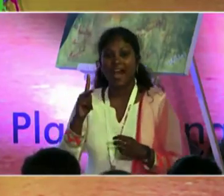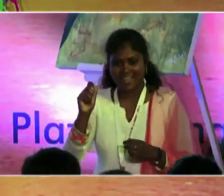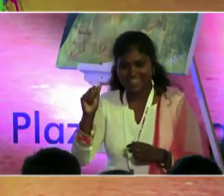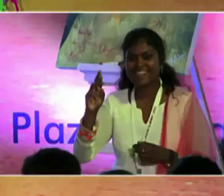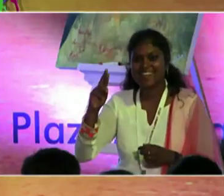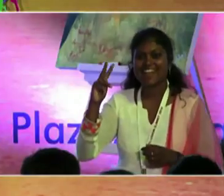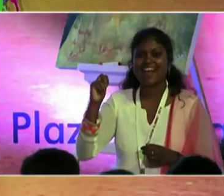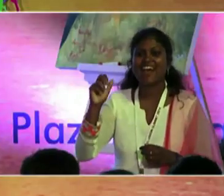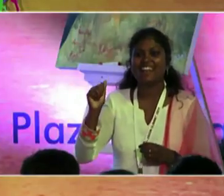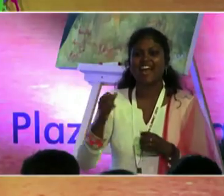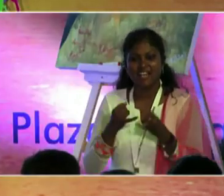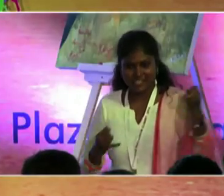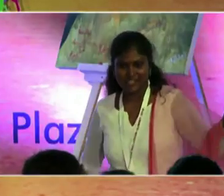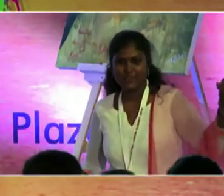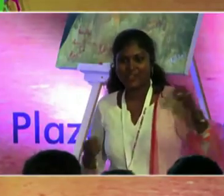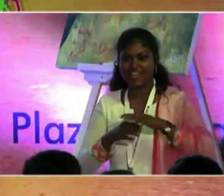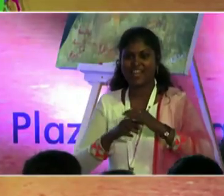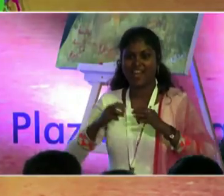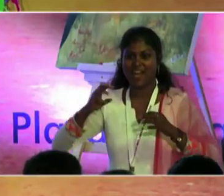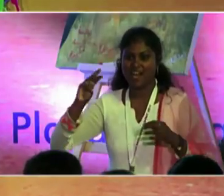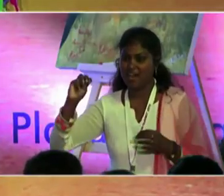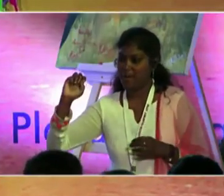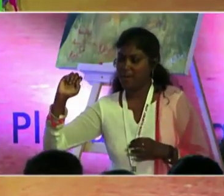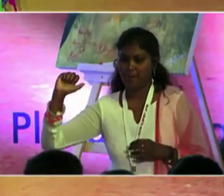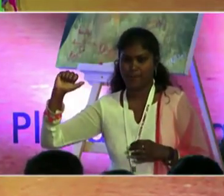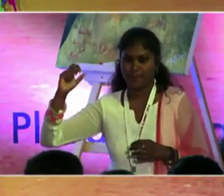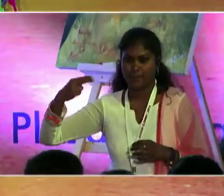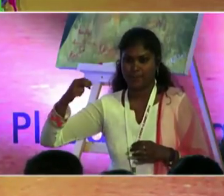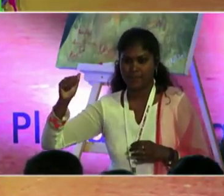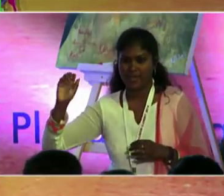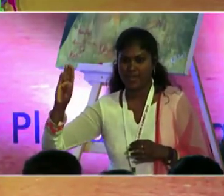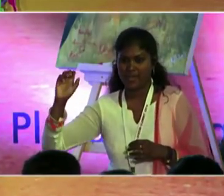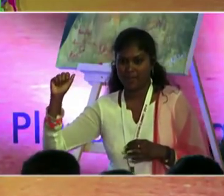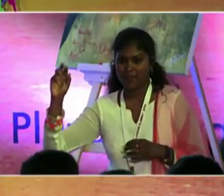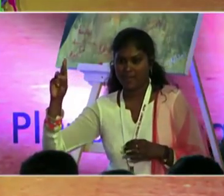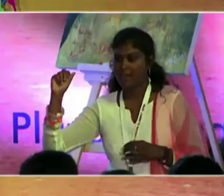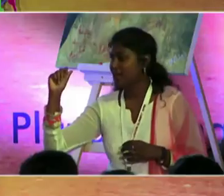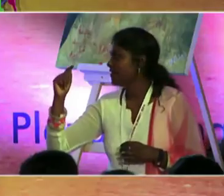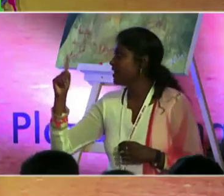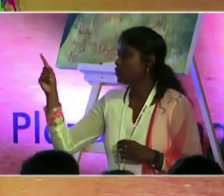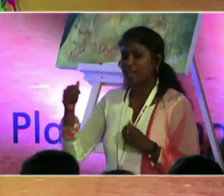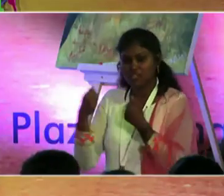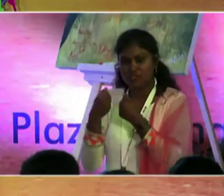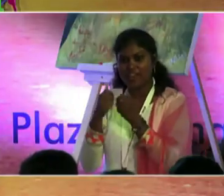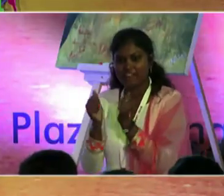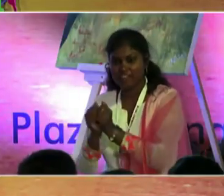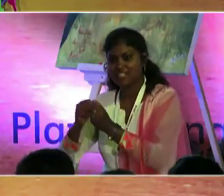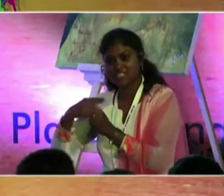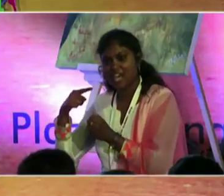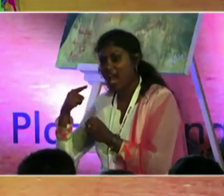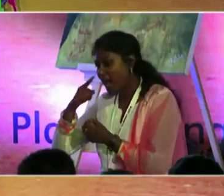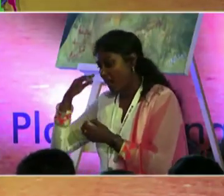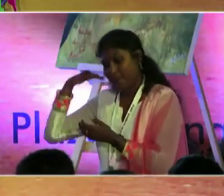for Duryodhana, though he knew that fighting them would only bring him defeat